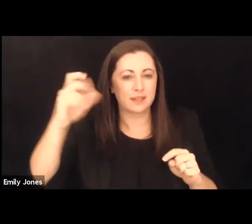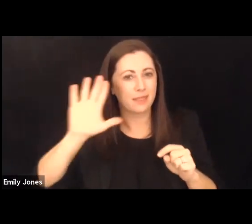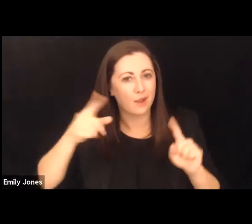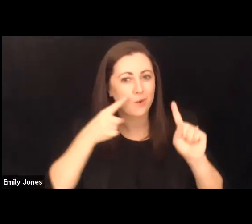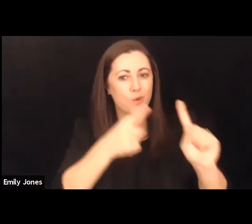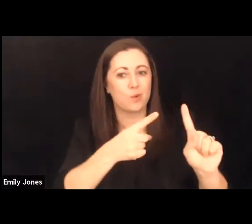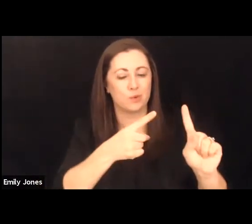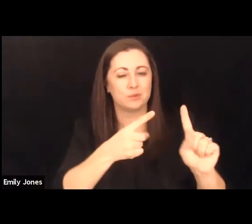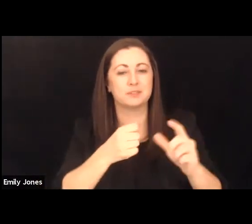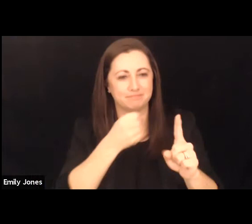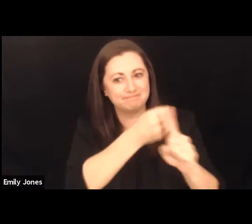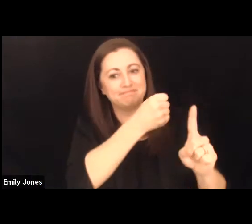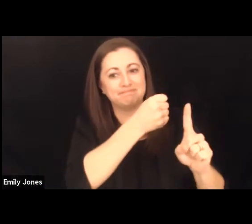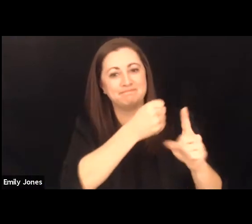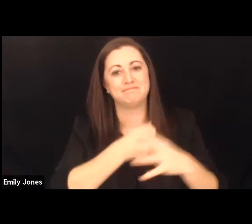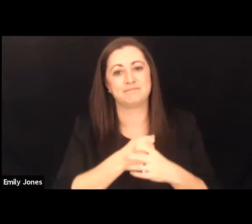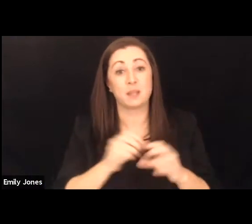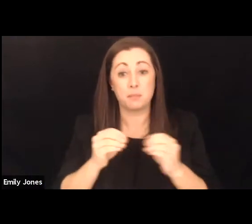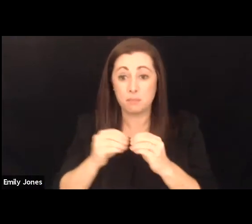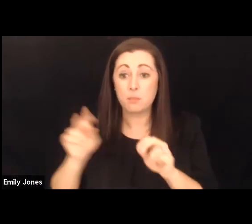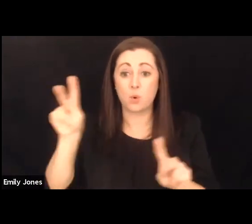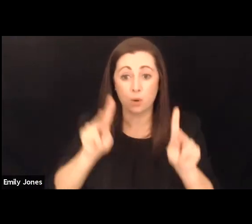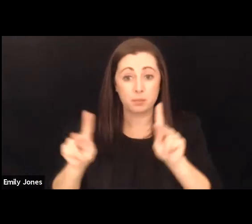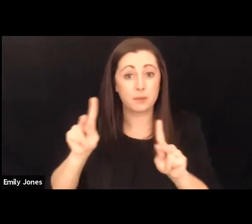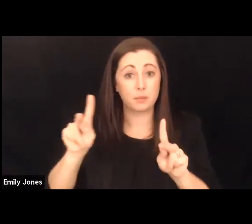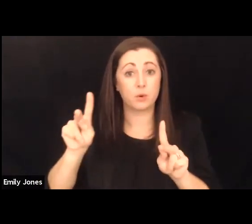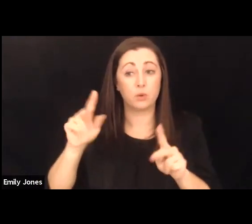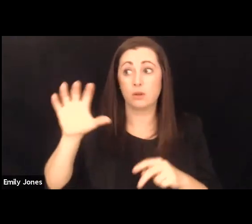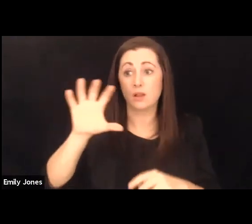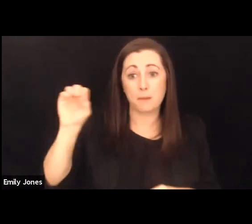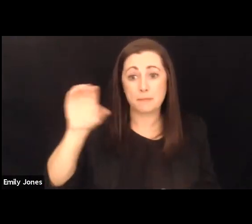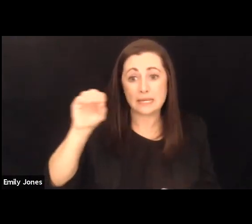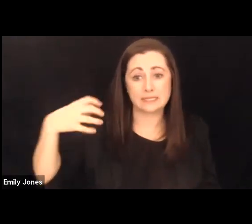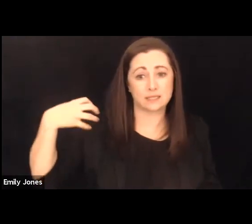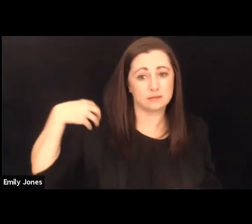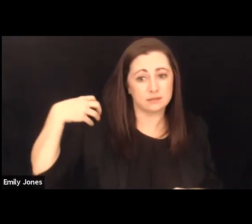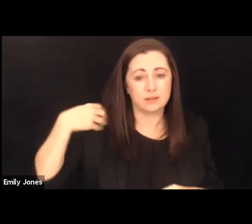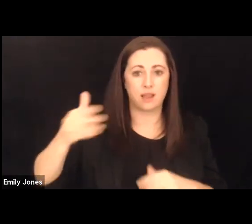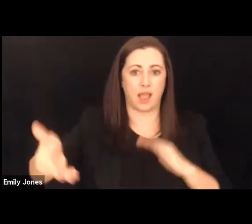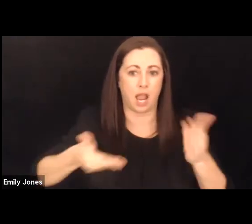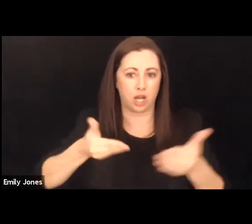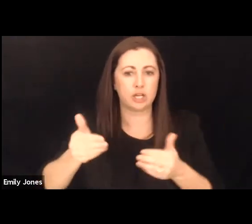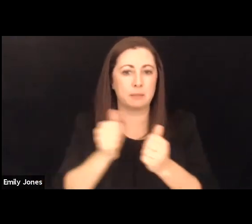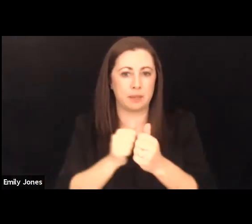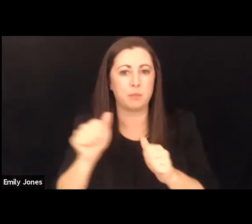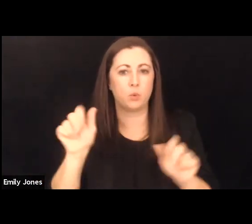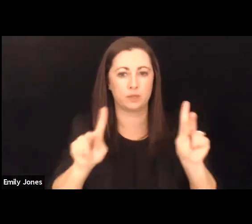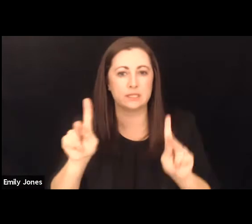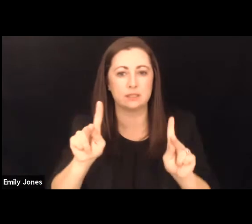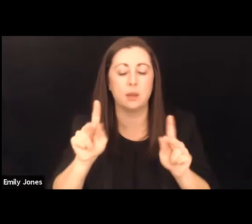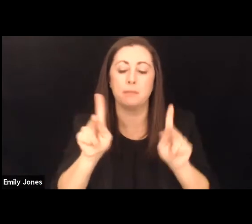More and more employers hiring persons with disabilities in competitive integrated employment. And to me,